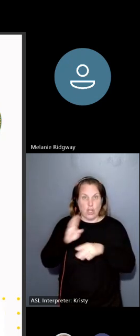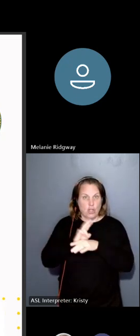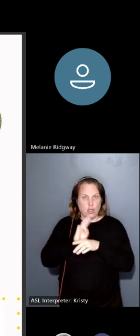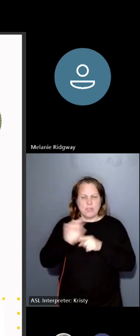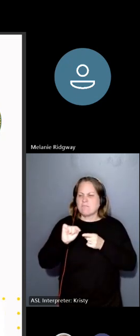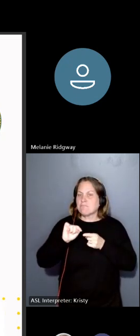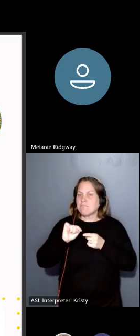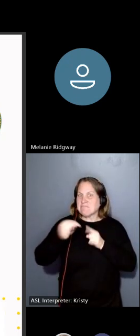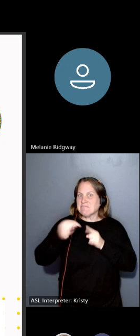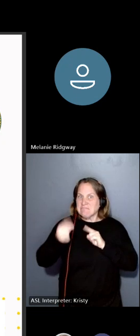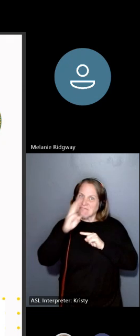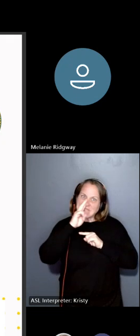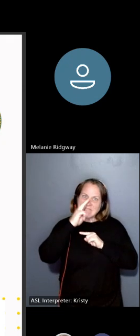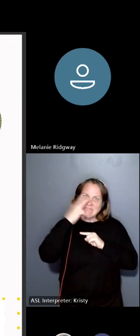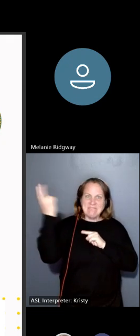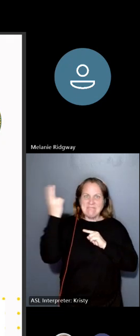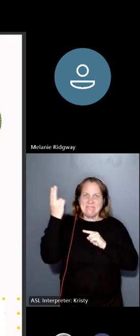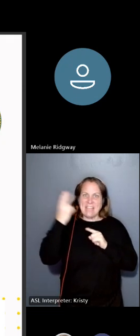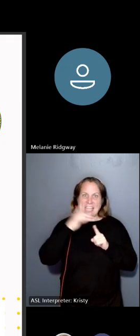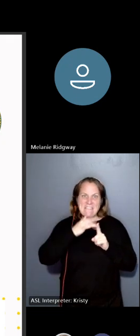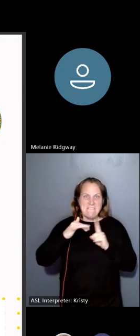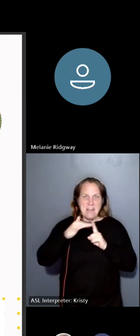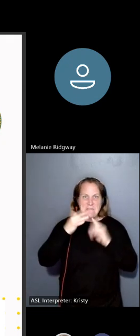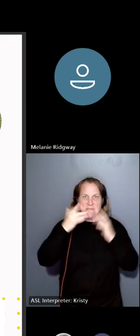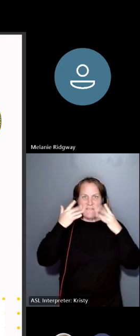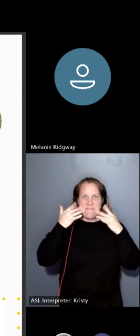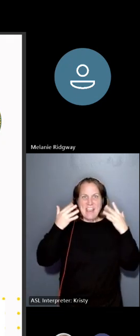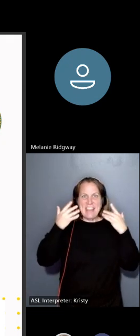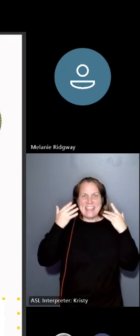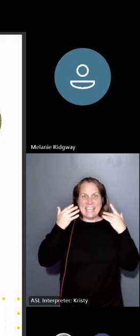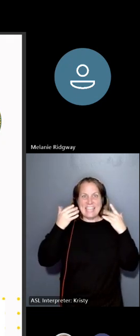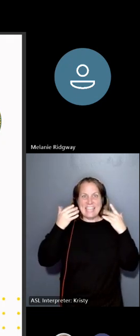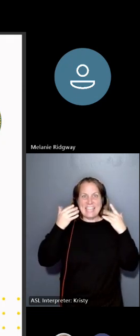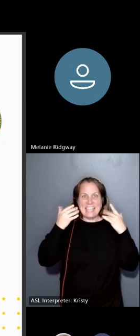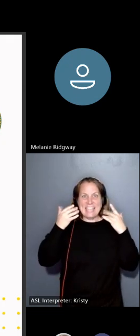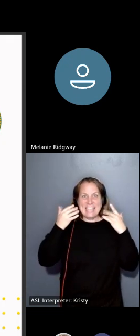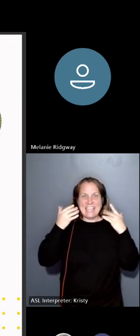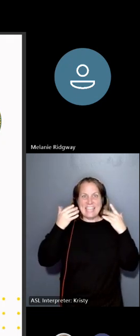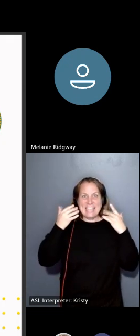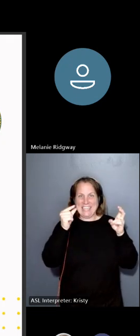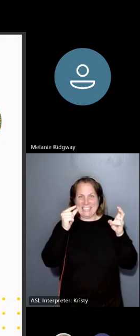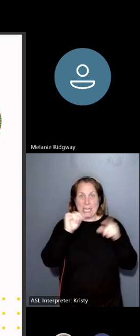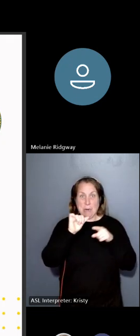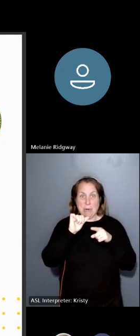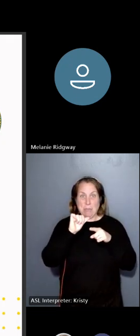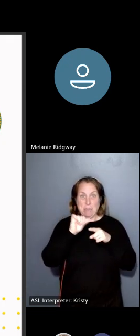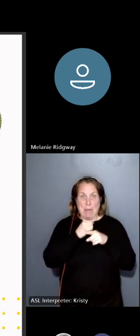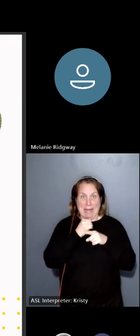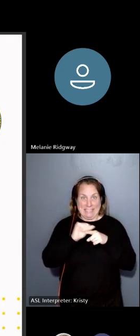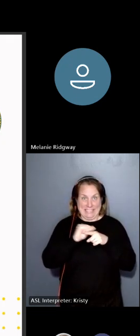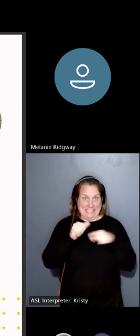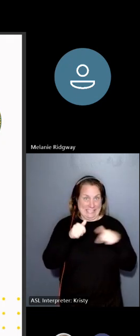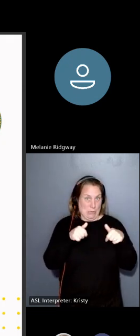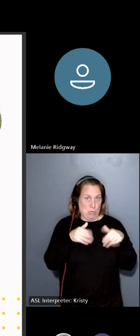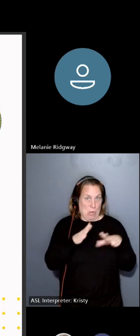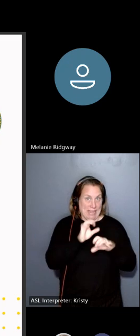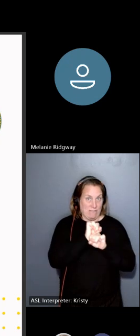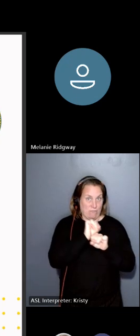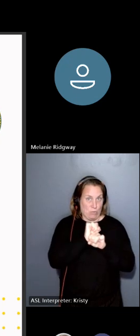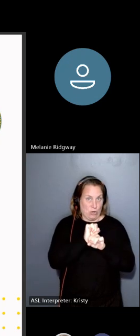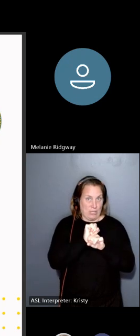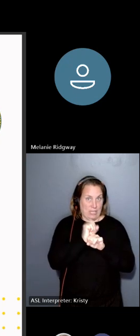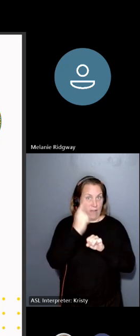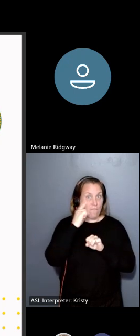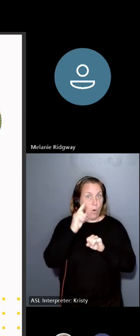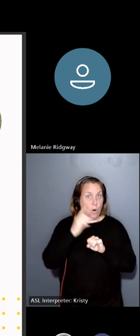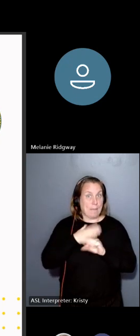construction practices to complete my projects. Some of you may not have